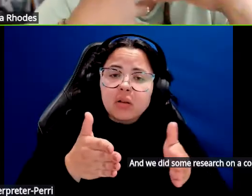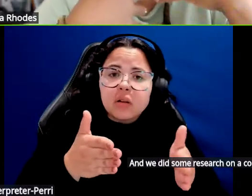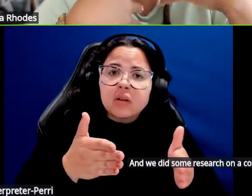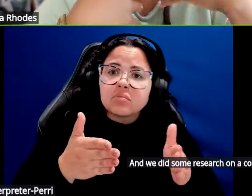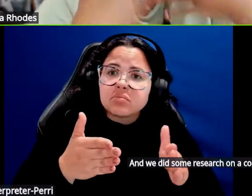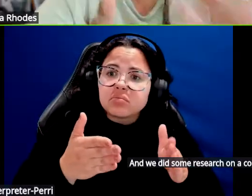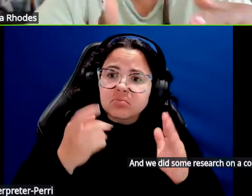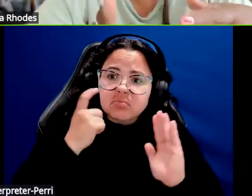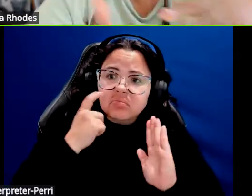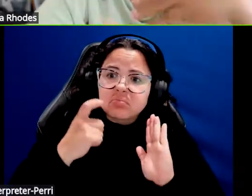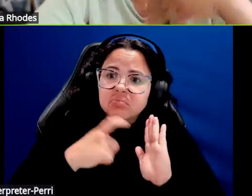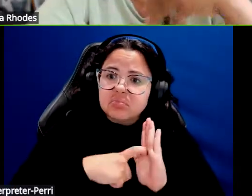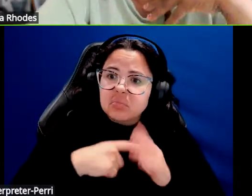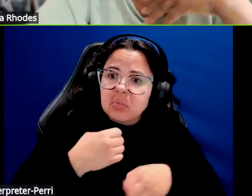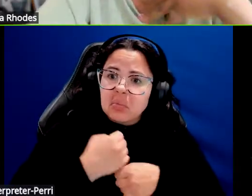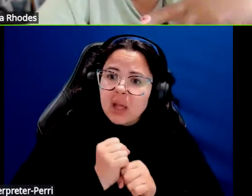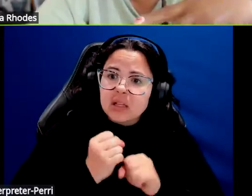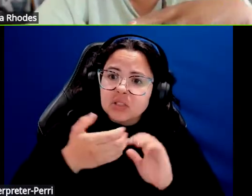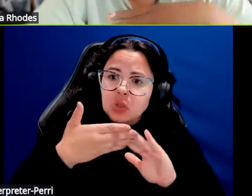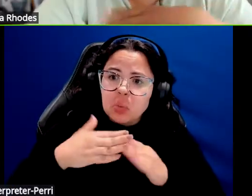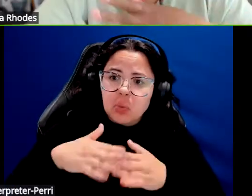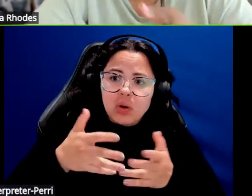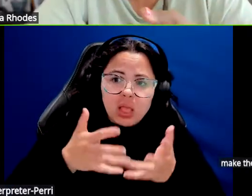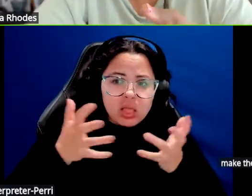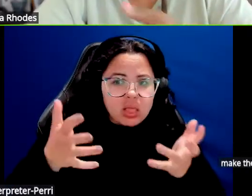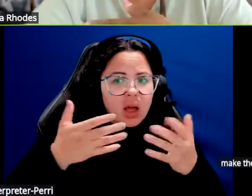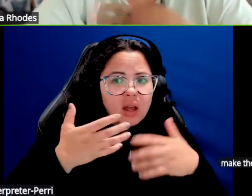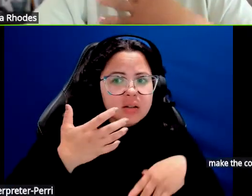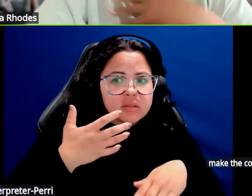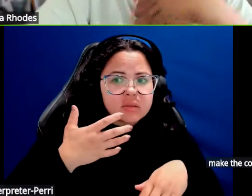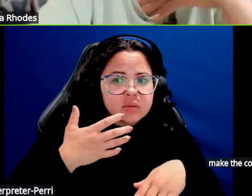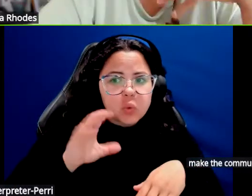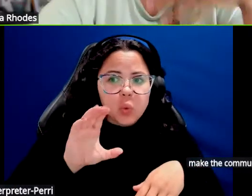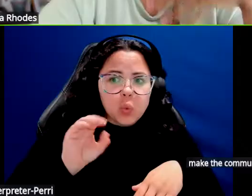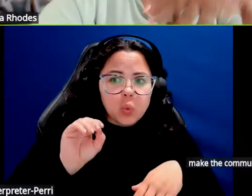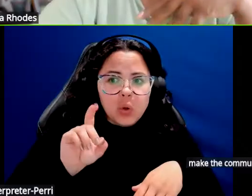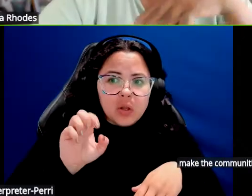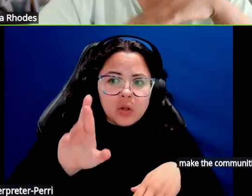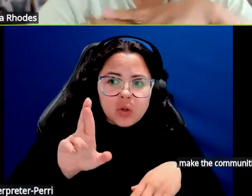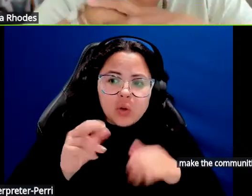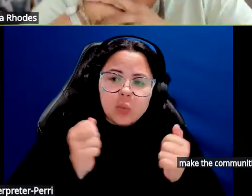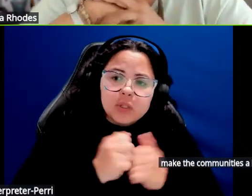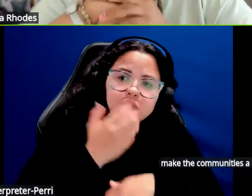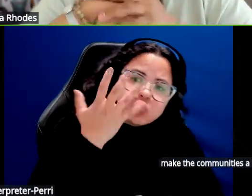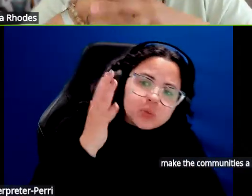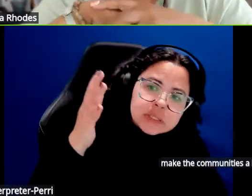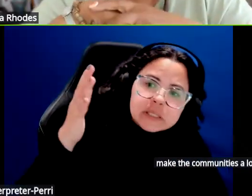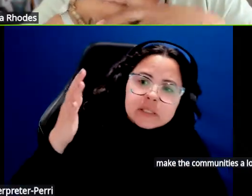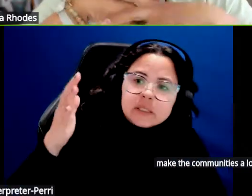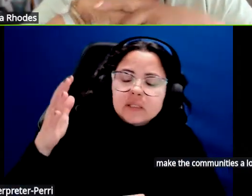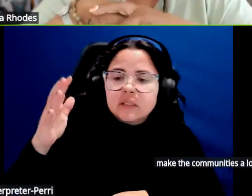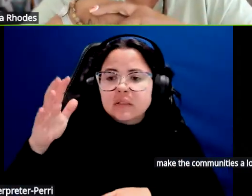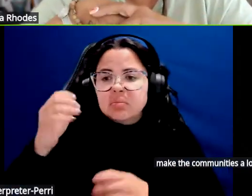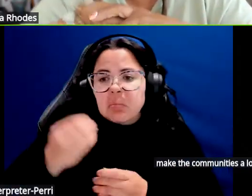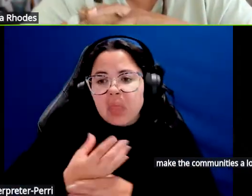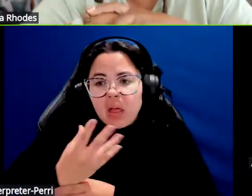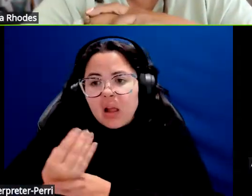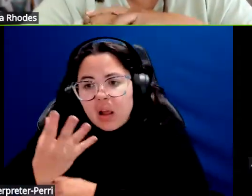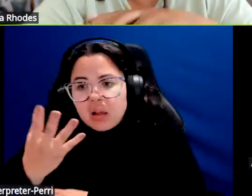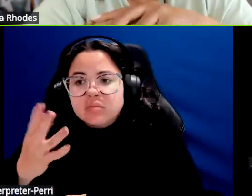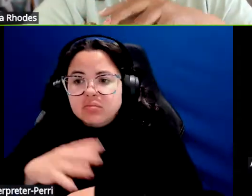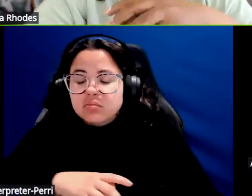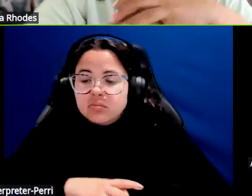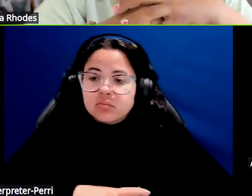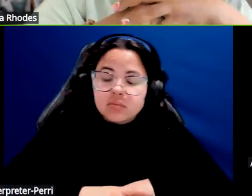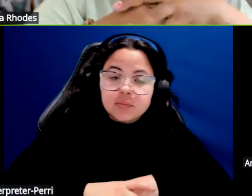make the communities a lot cooler, along with trees and bushes and plants.